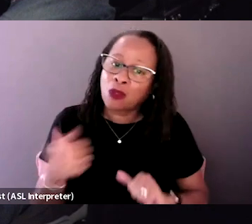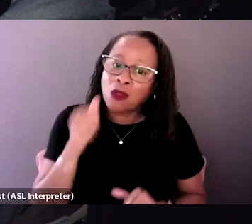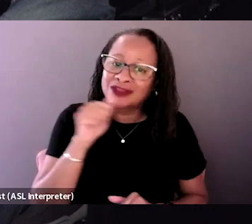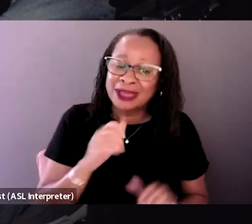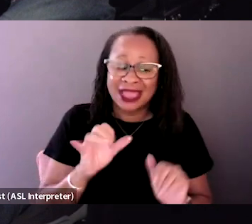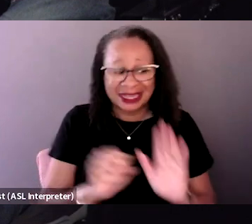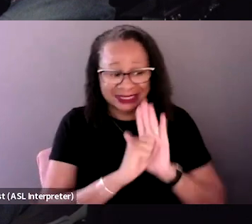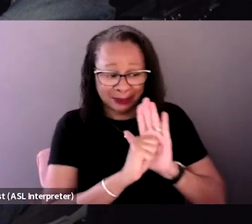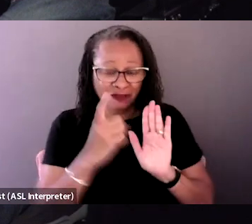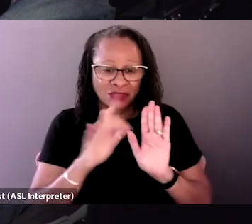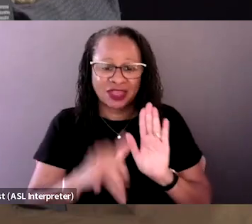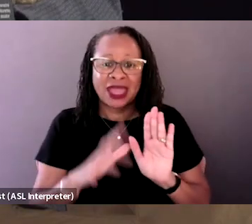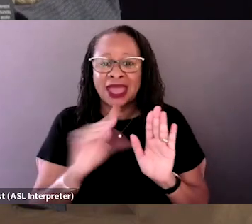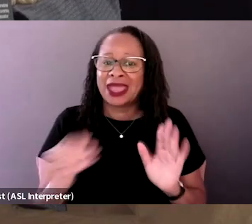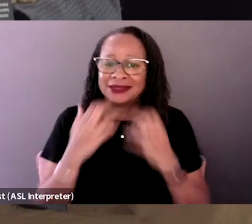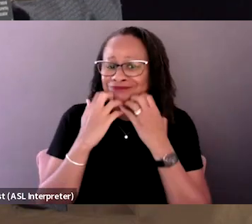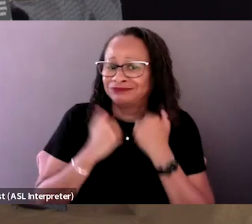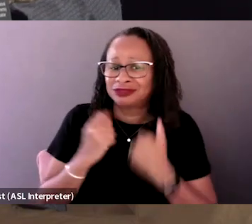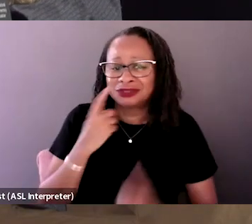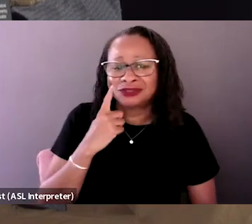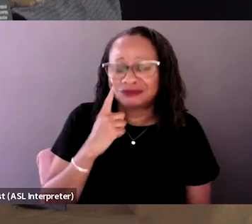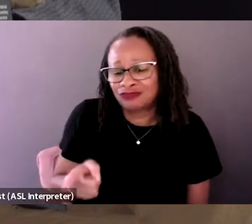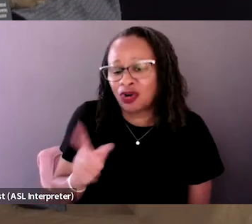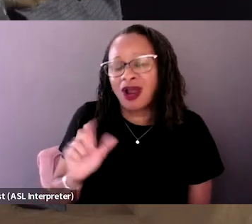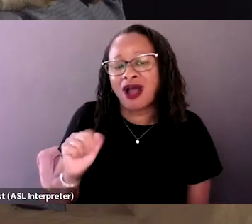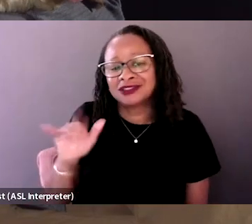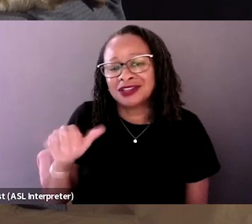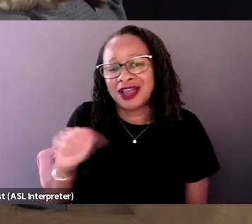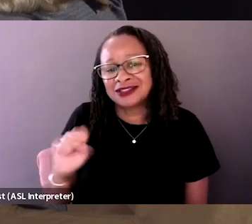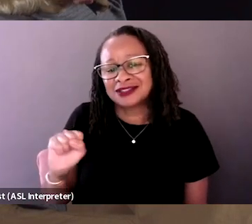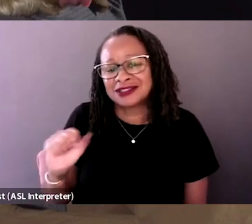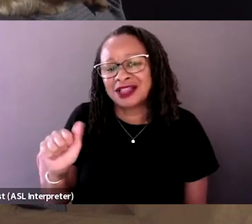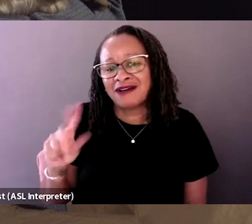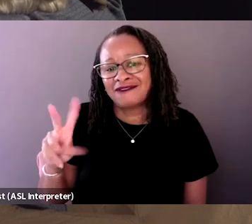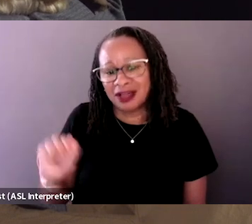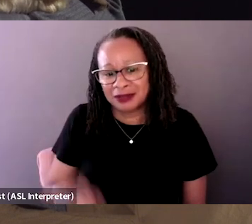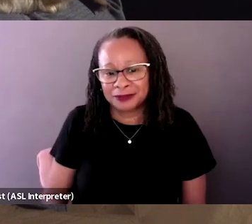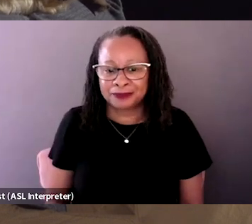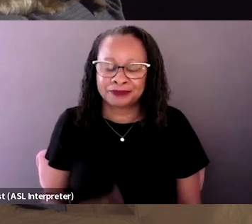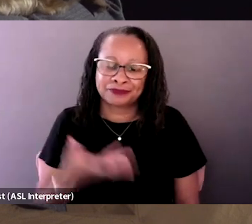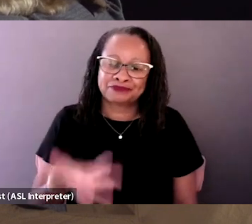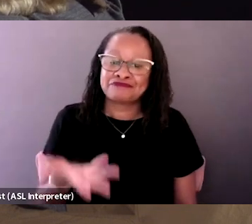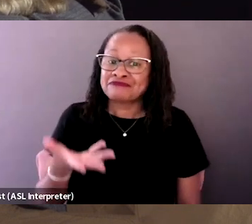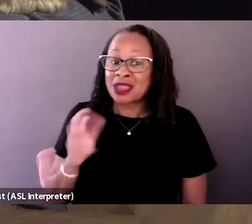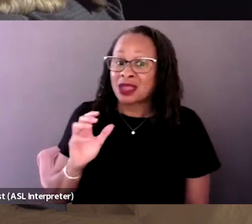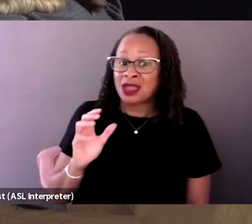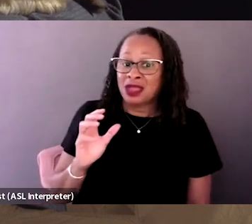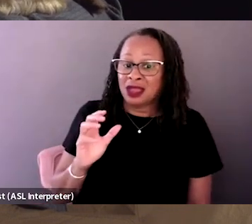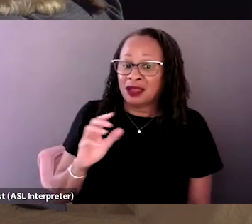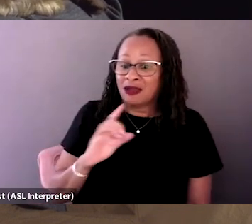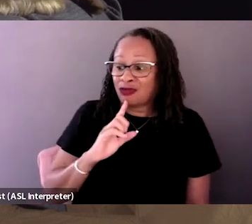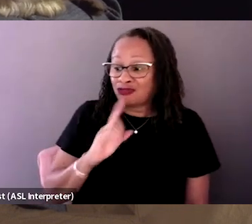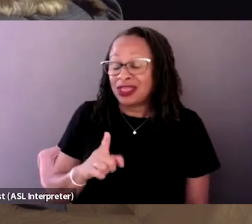And it's, it's symbolic of that. And of course, he's just so dear to Anya and Slava. Frodo really